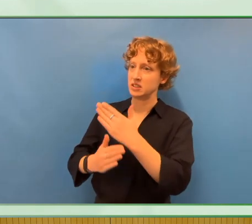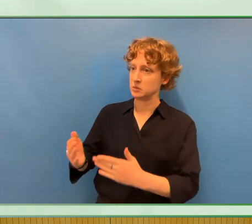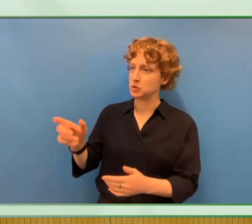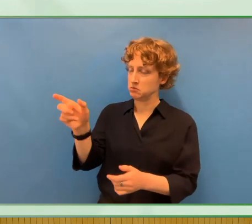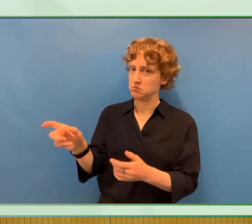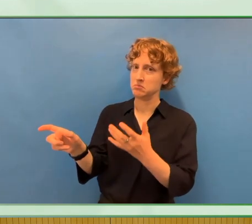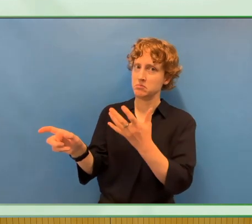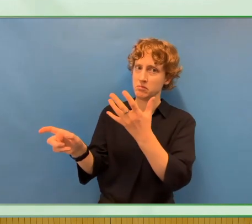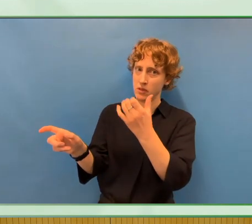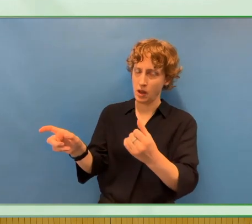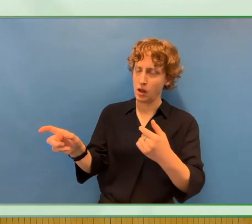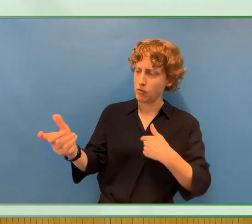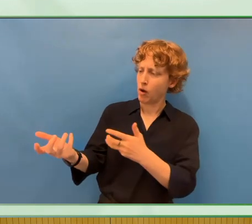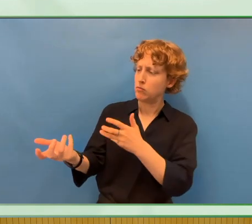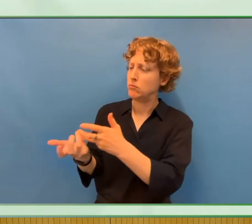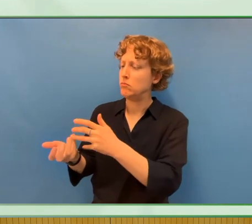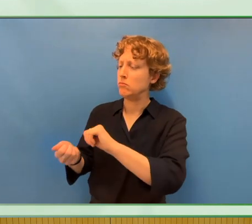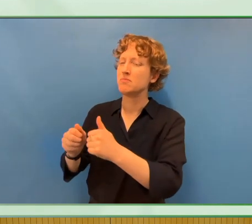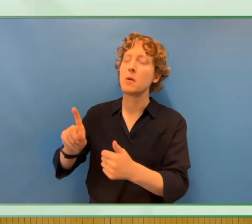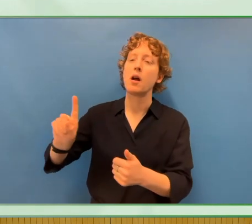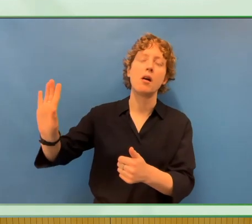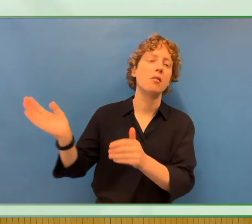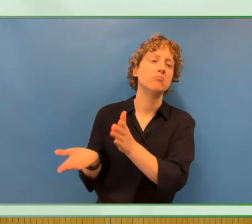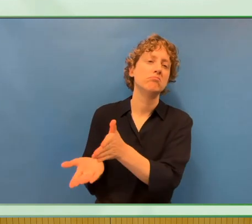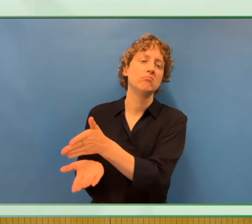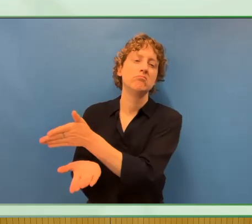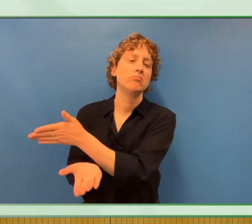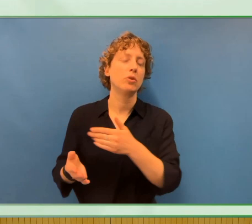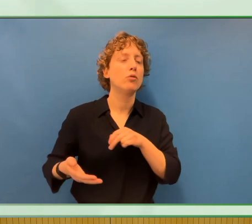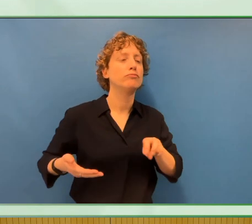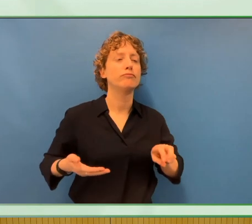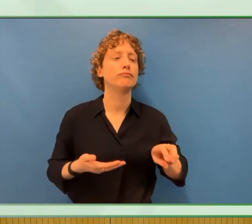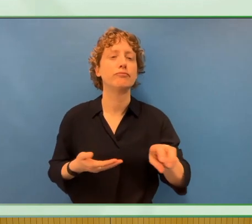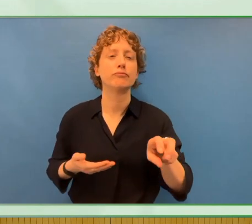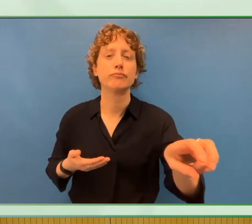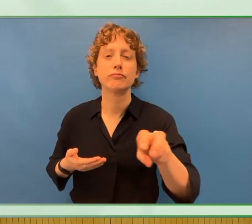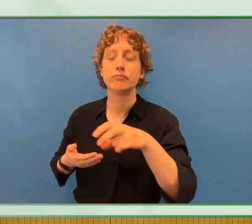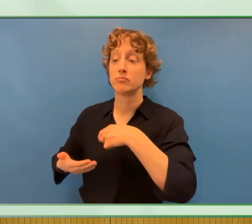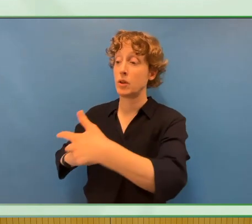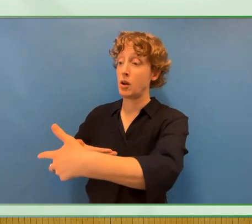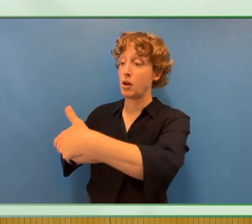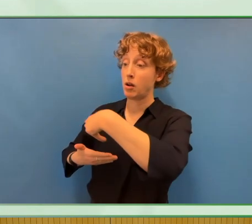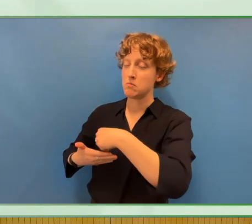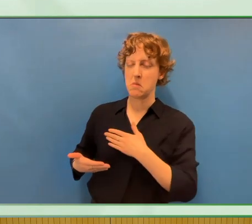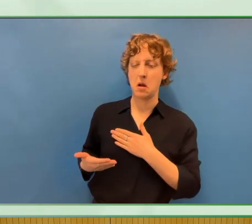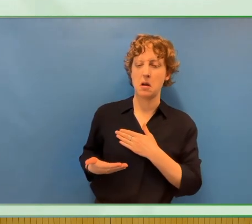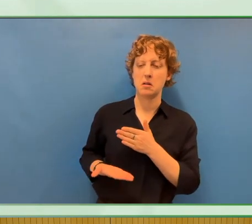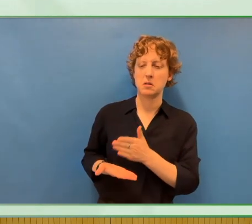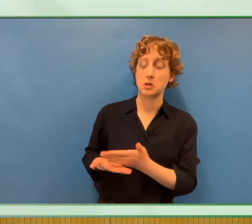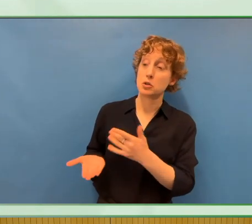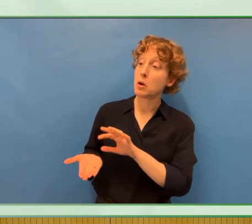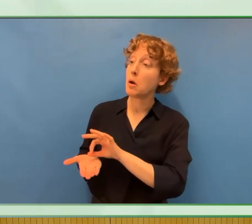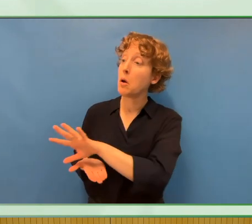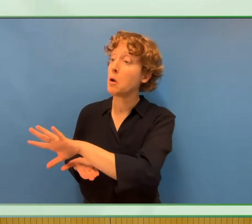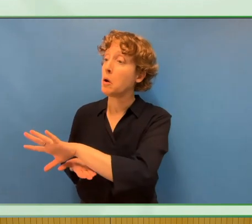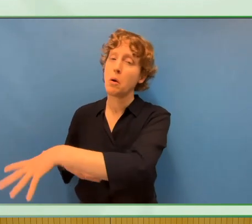on a journey, and inclusion is a choice. So I can choose not to treat you properly. It's implicit in the phrase inclusion is a choice.